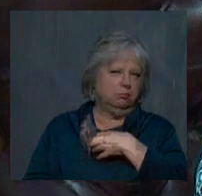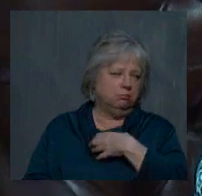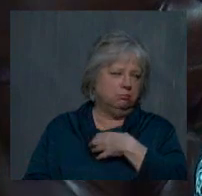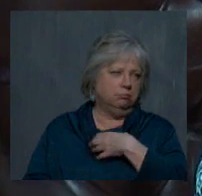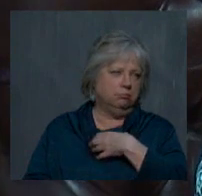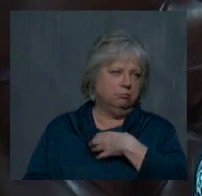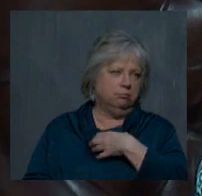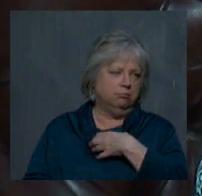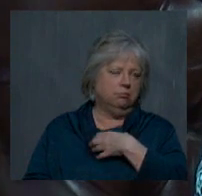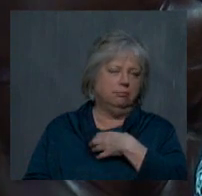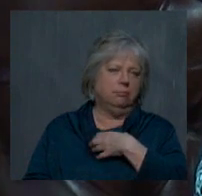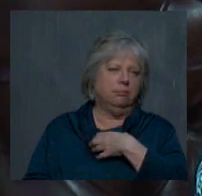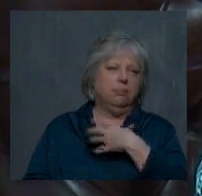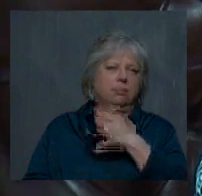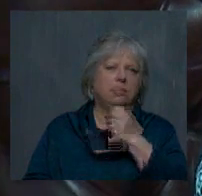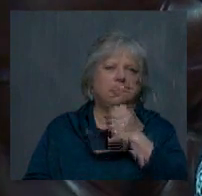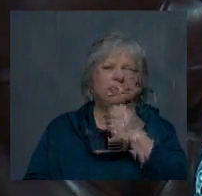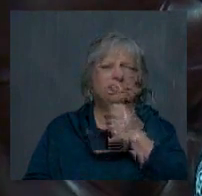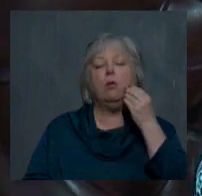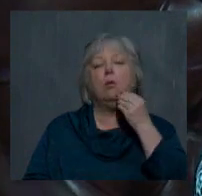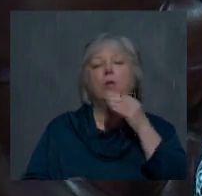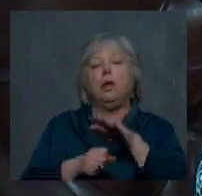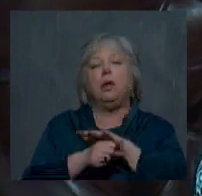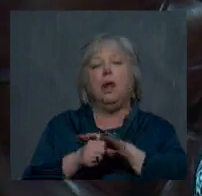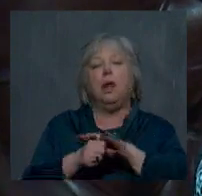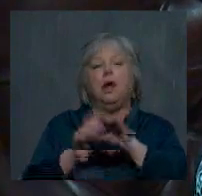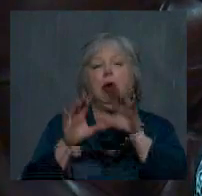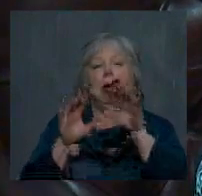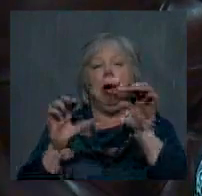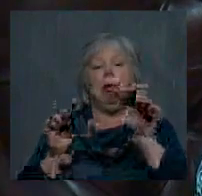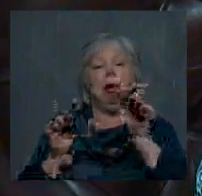and another visit.